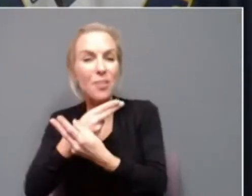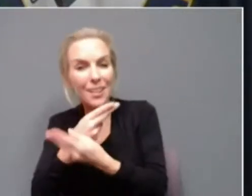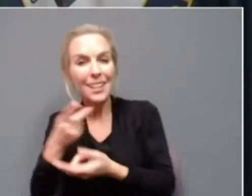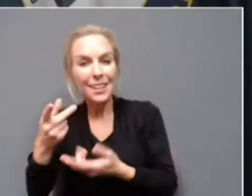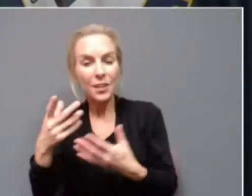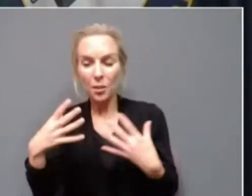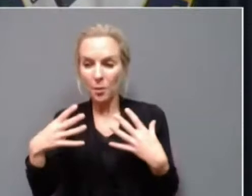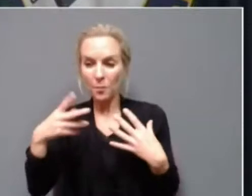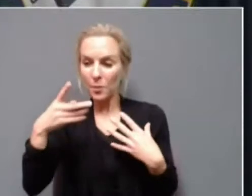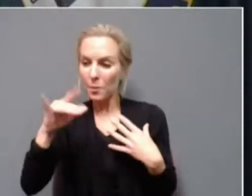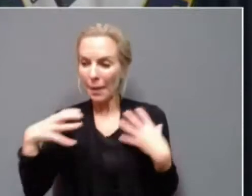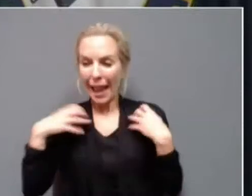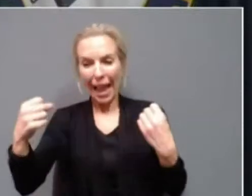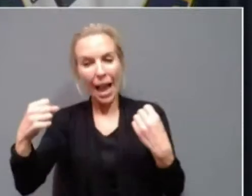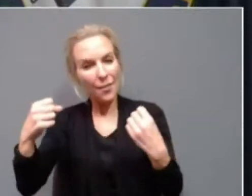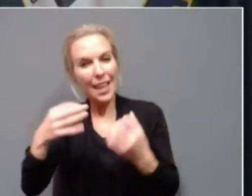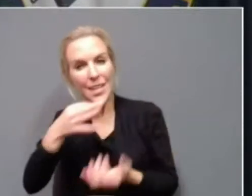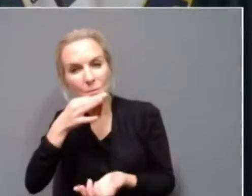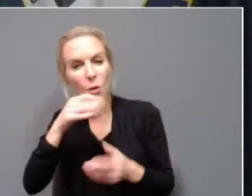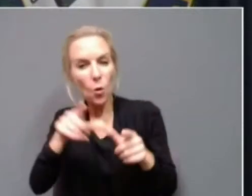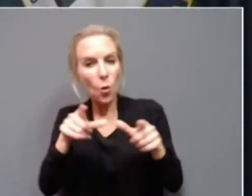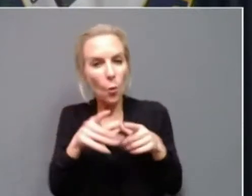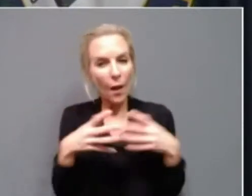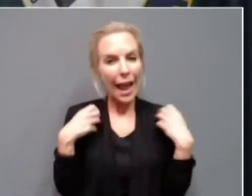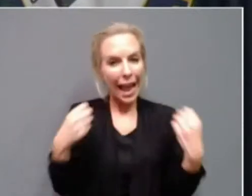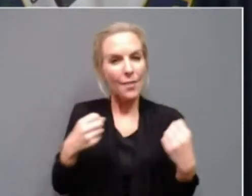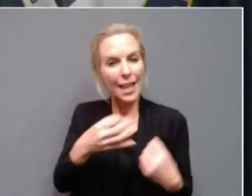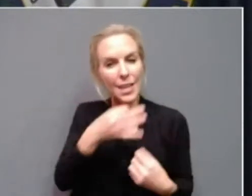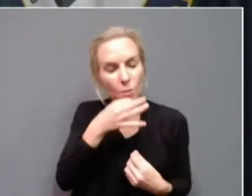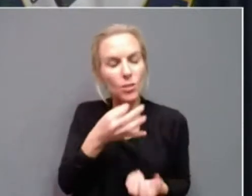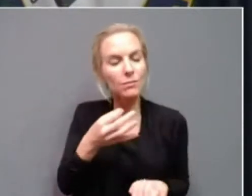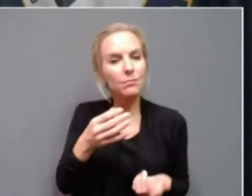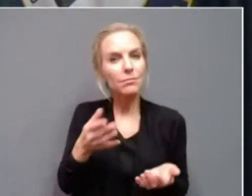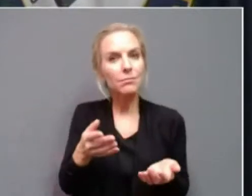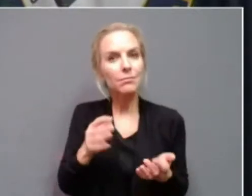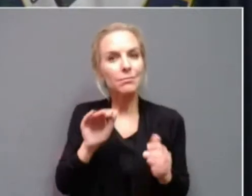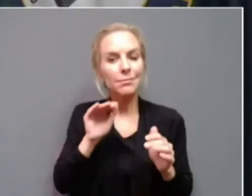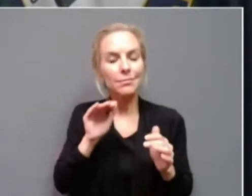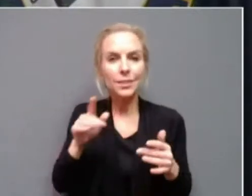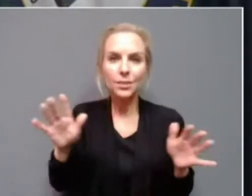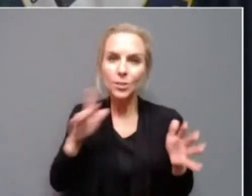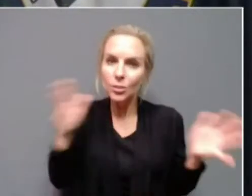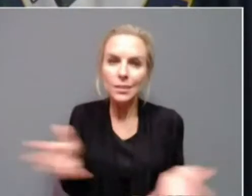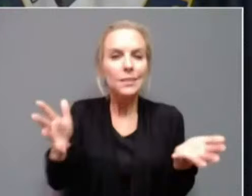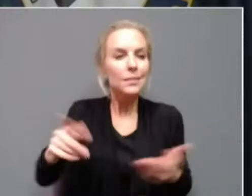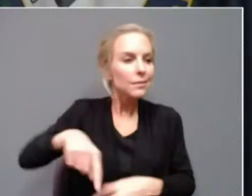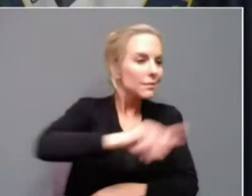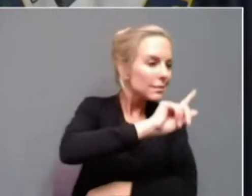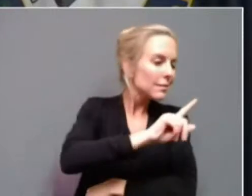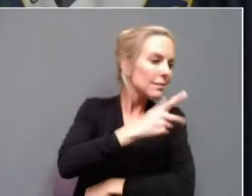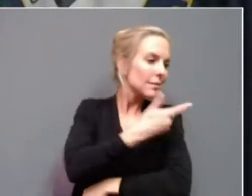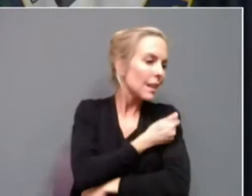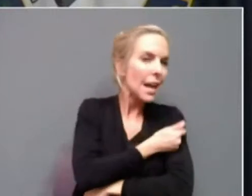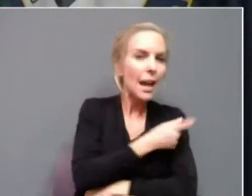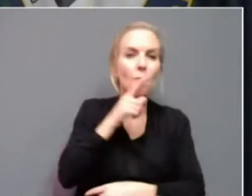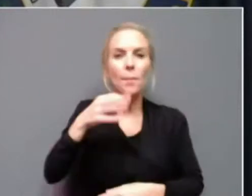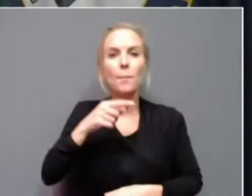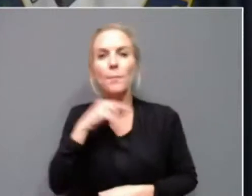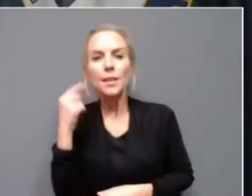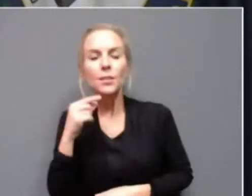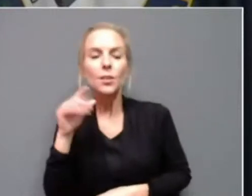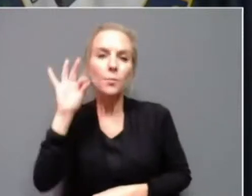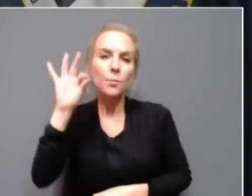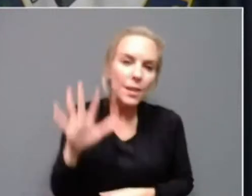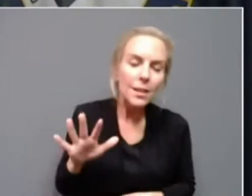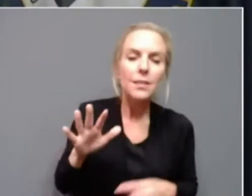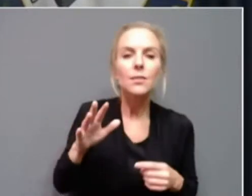experts and local health directors asking people to get vaccinated. You had ministers and rabbis asking people, faith leaders,